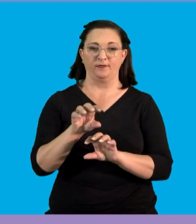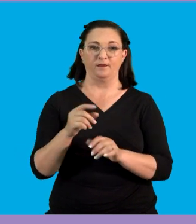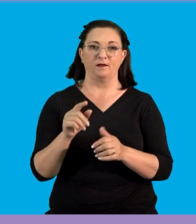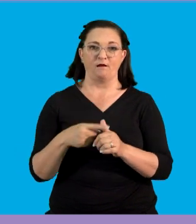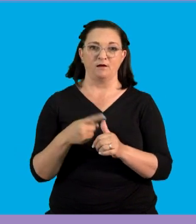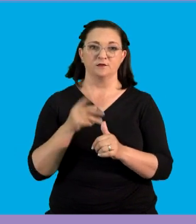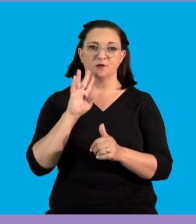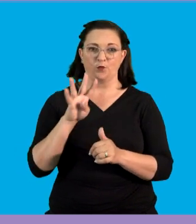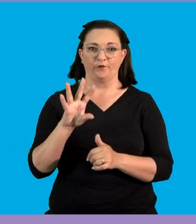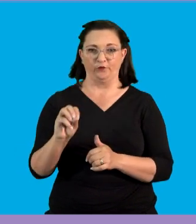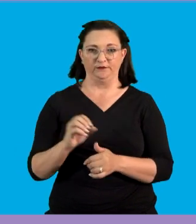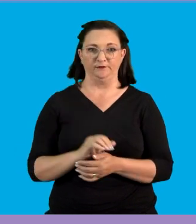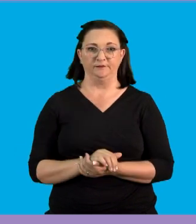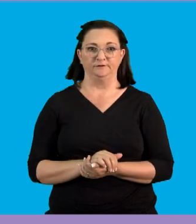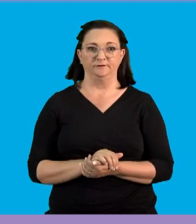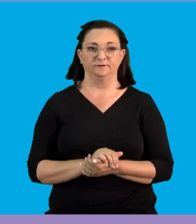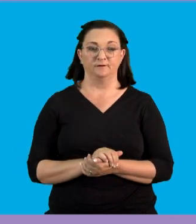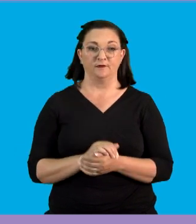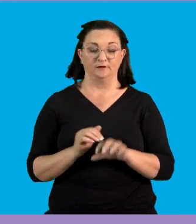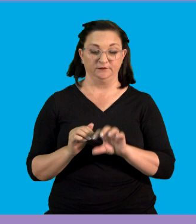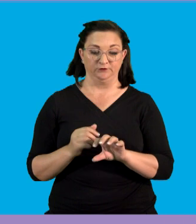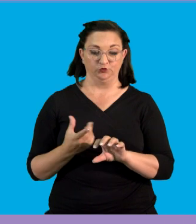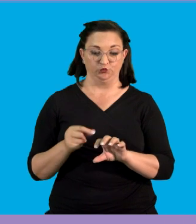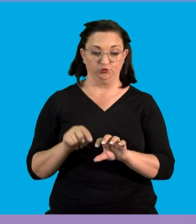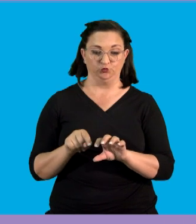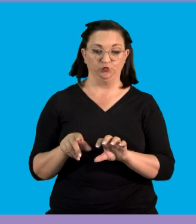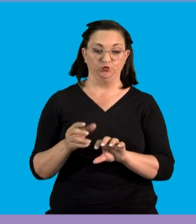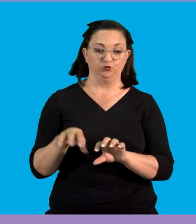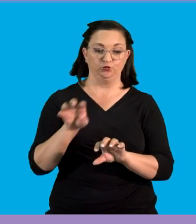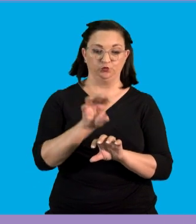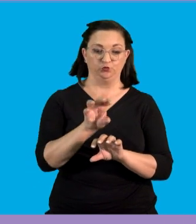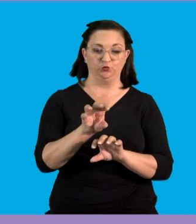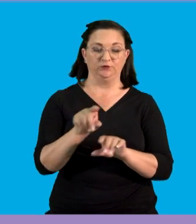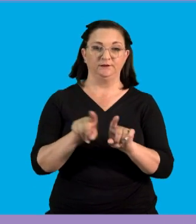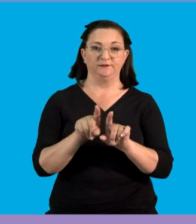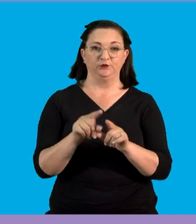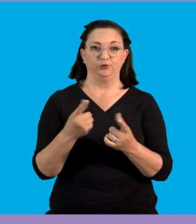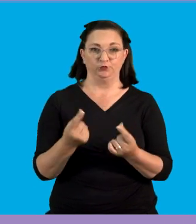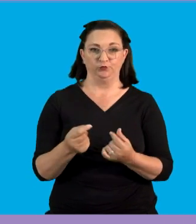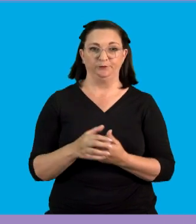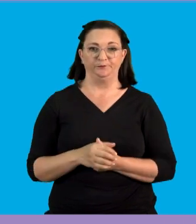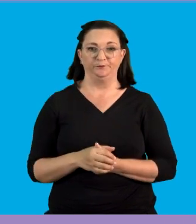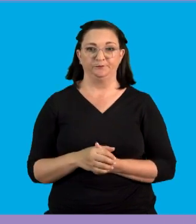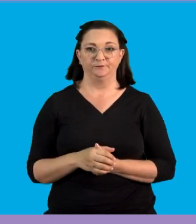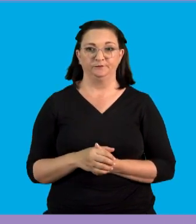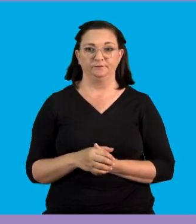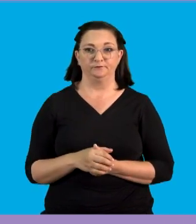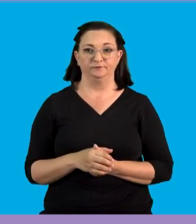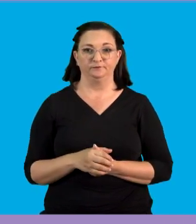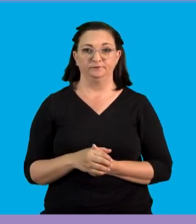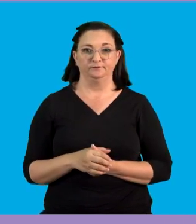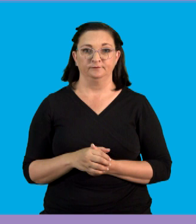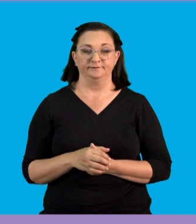us to 40. And what I do with the denominator, I need to go and do with